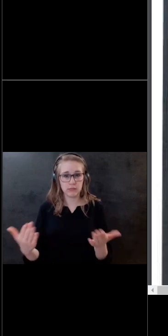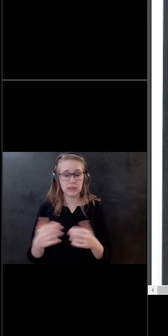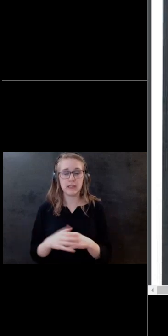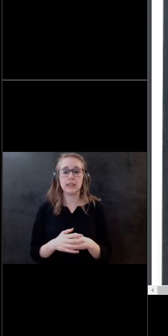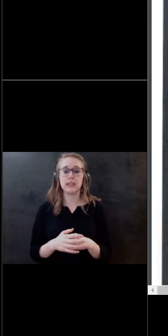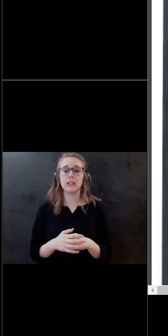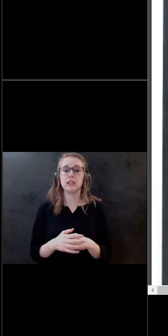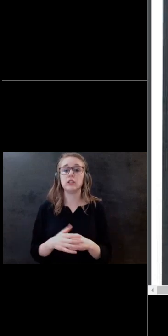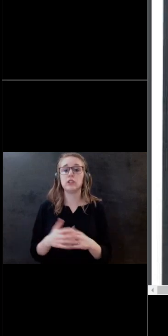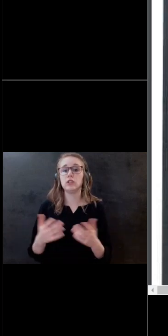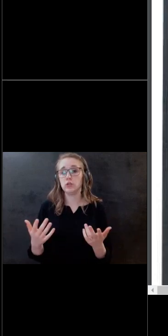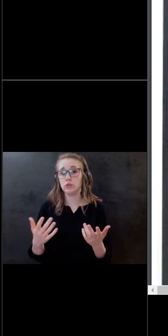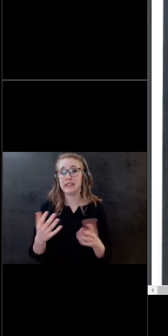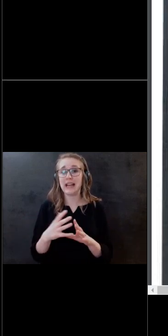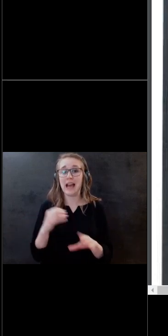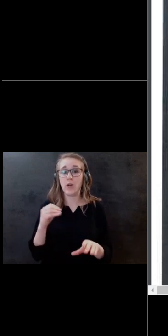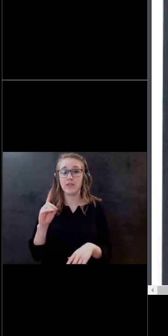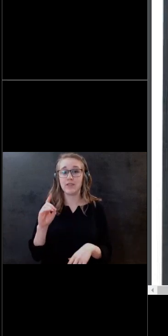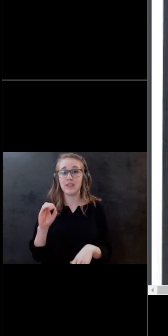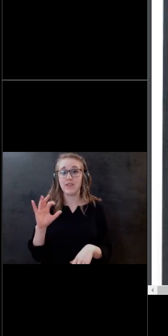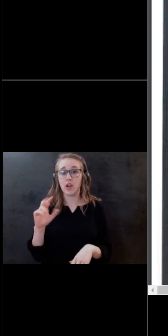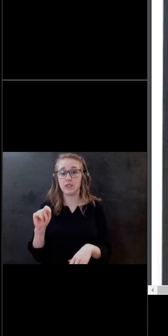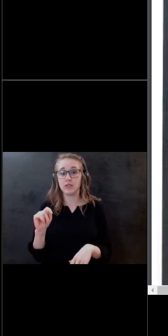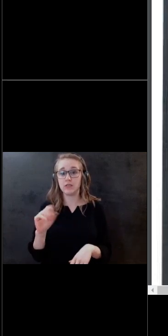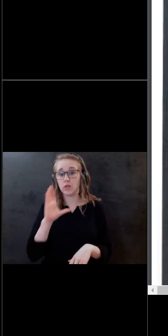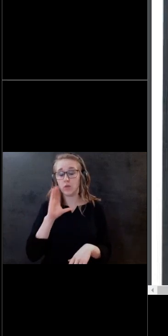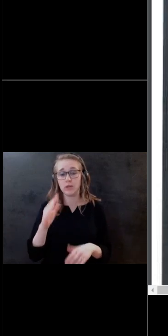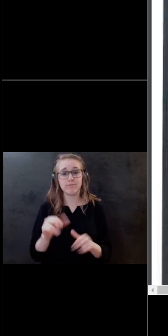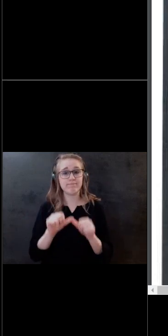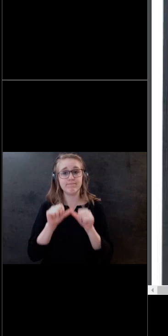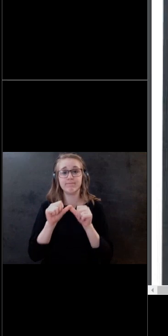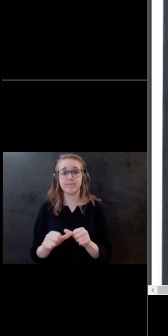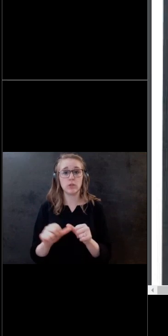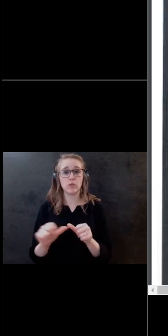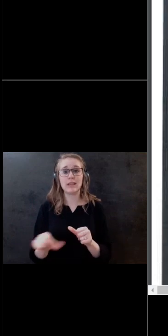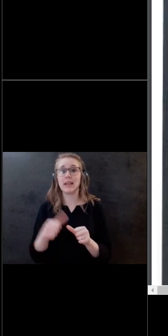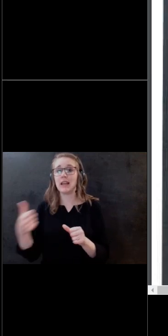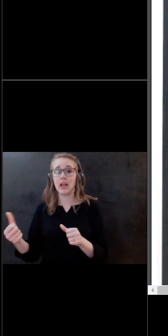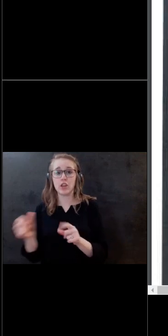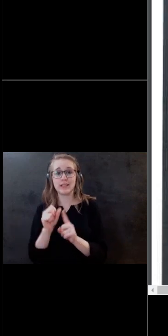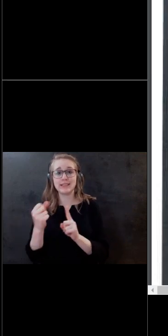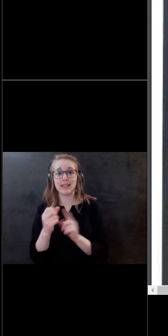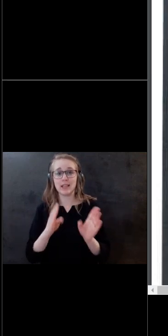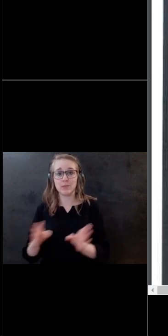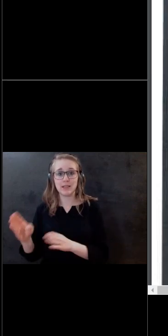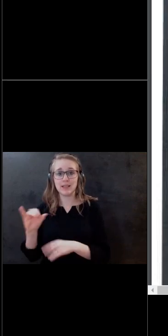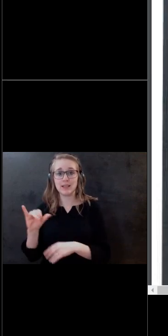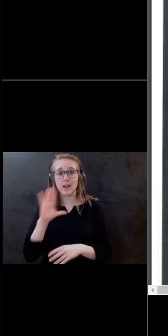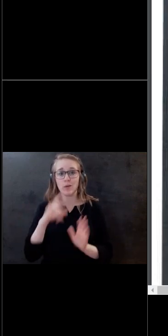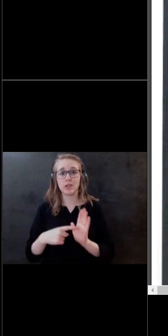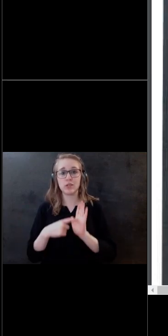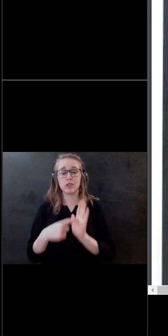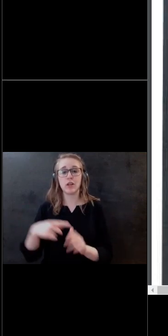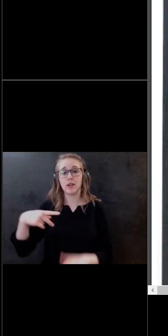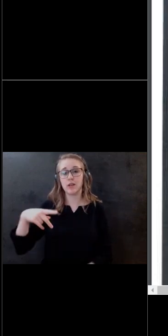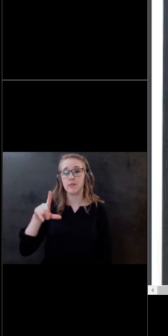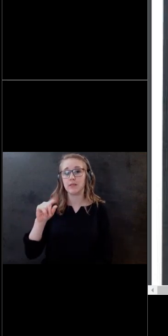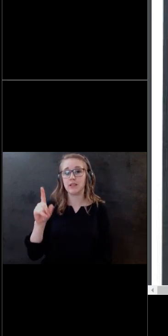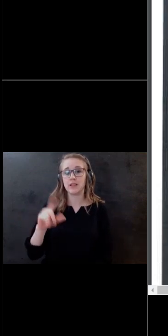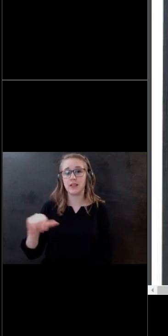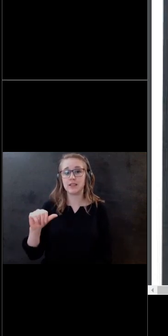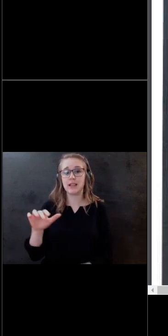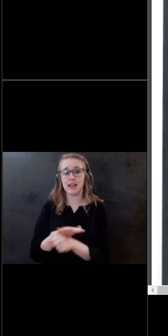default, we will go forward with another site plan that will show a plaza area on the